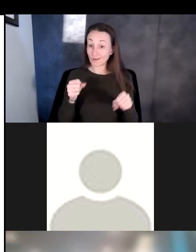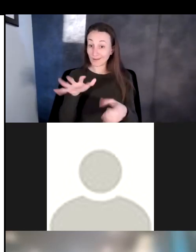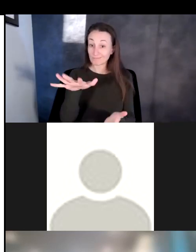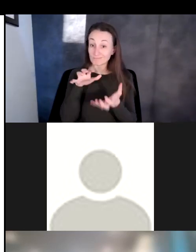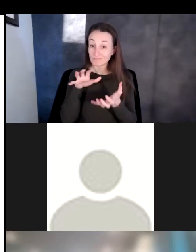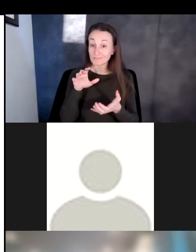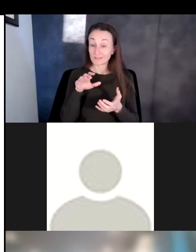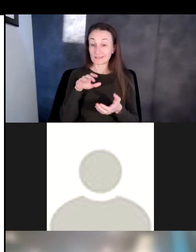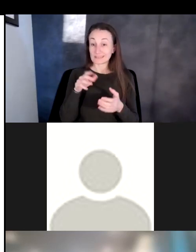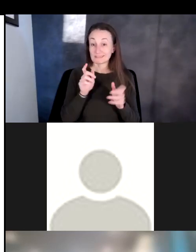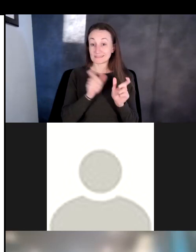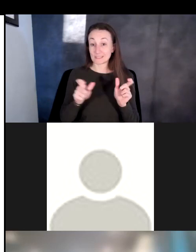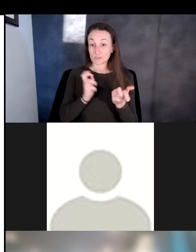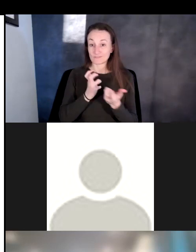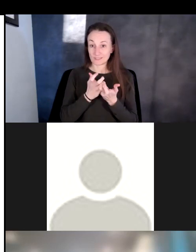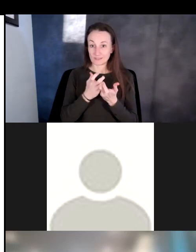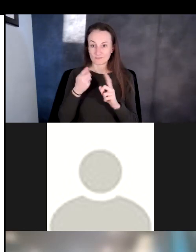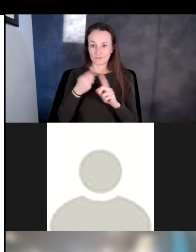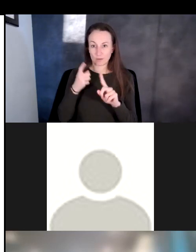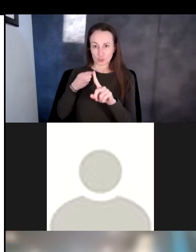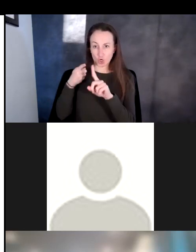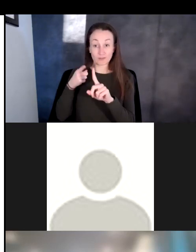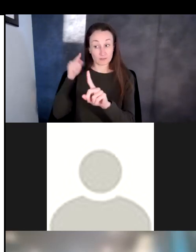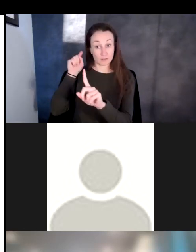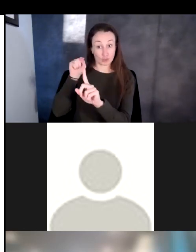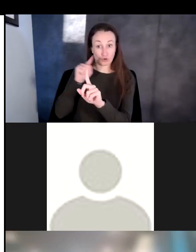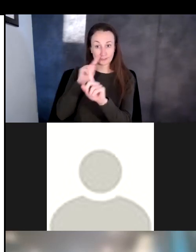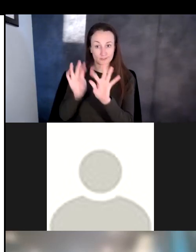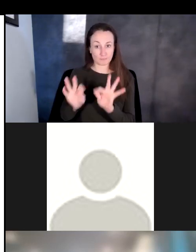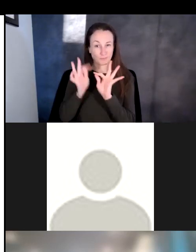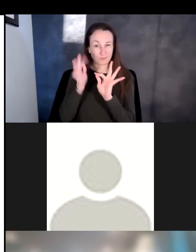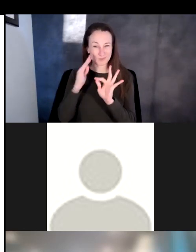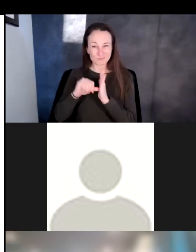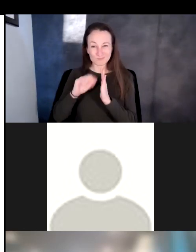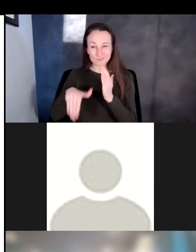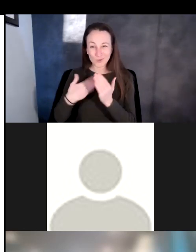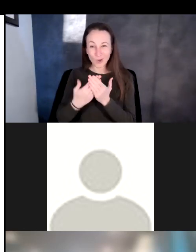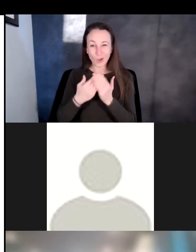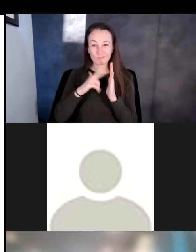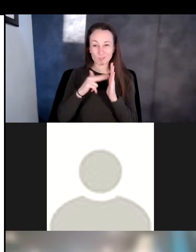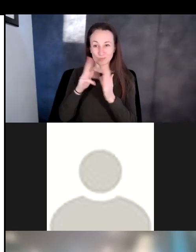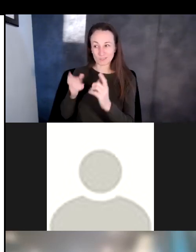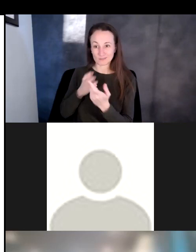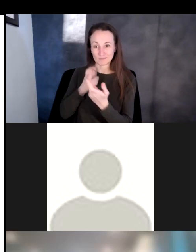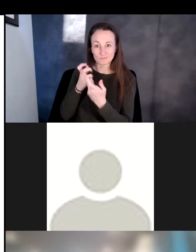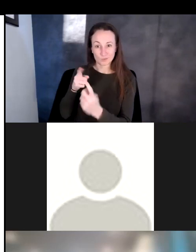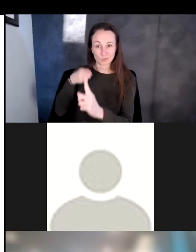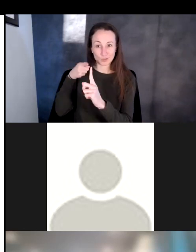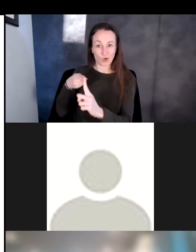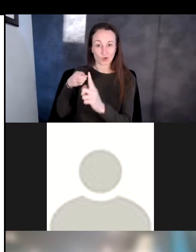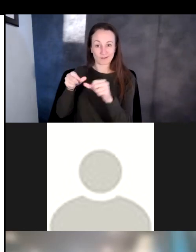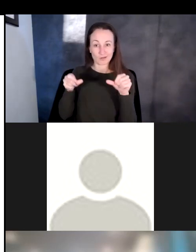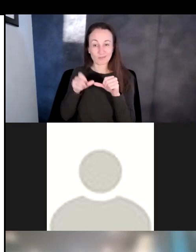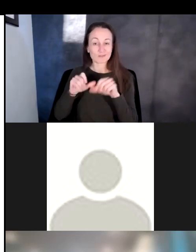from targeted mutagenesis. Now, targeted is important because we are focusing all of these reads to targeted areas. And so this relies on people, of